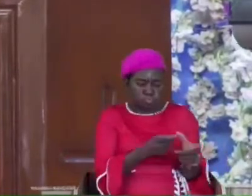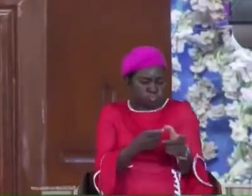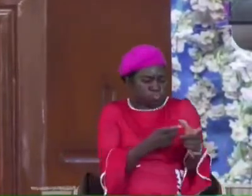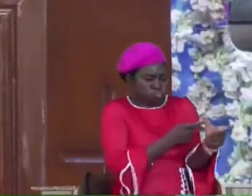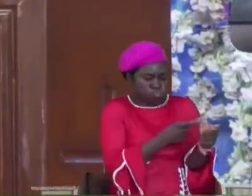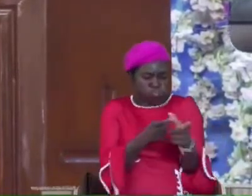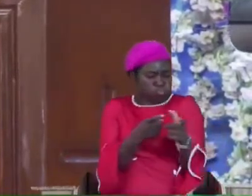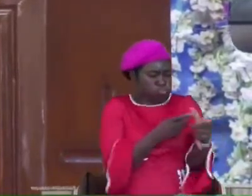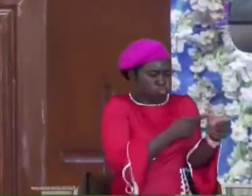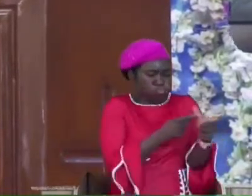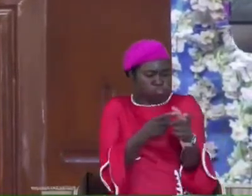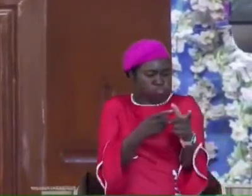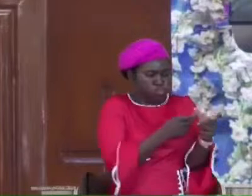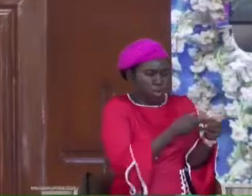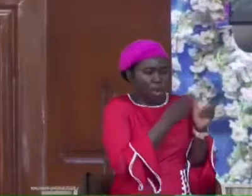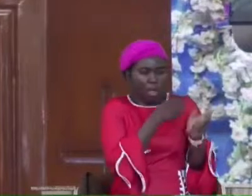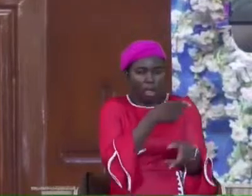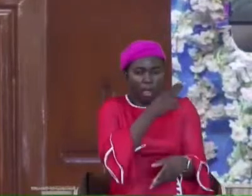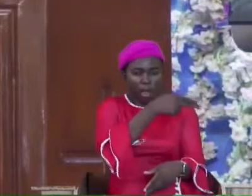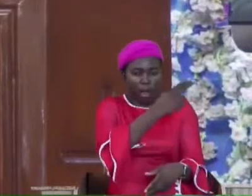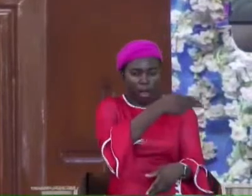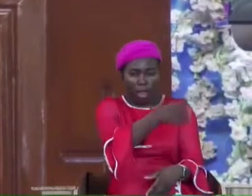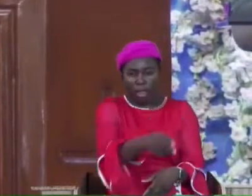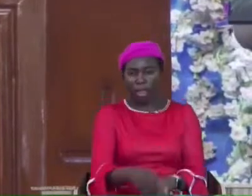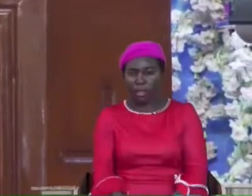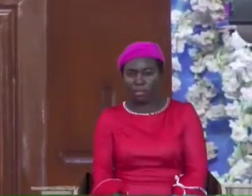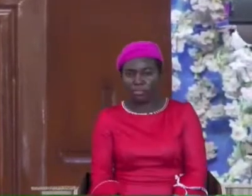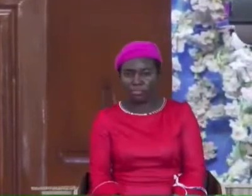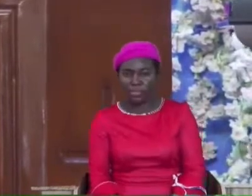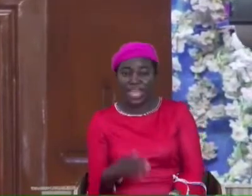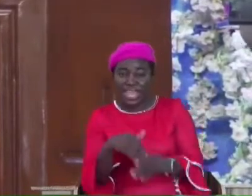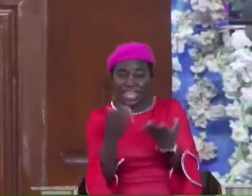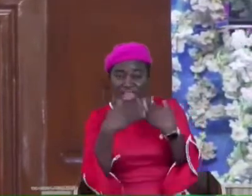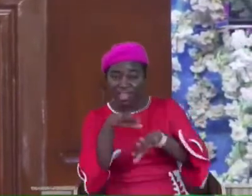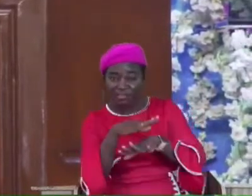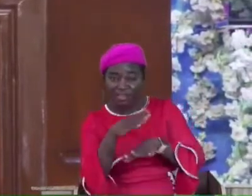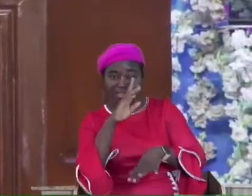There is something in heaven known as violent angels.